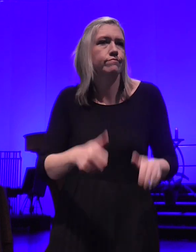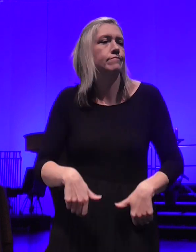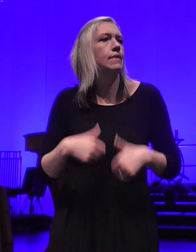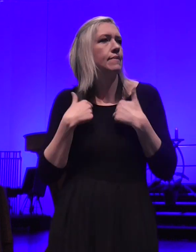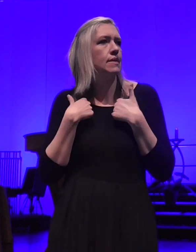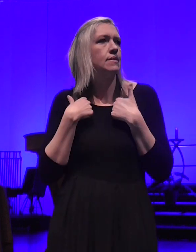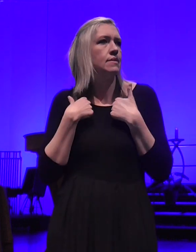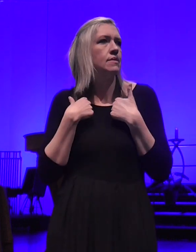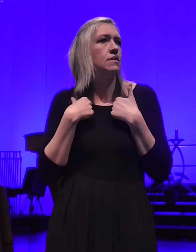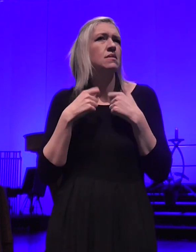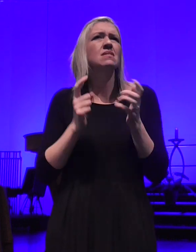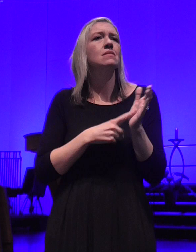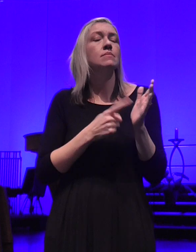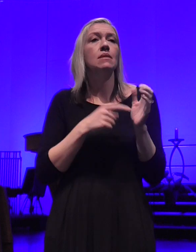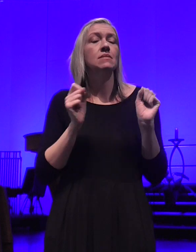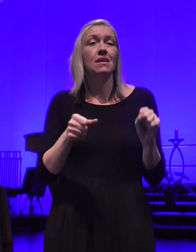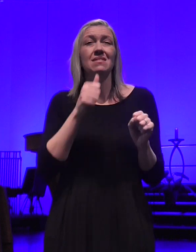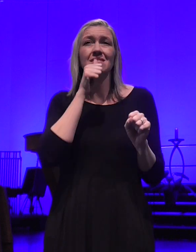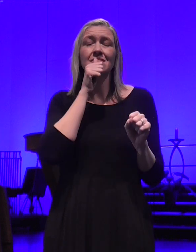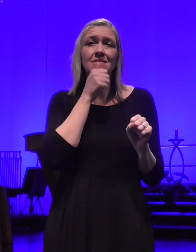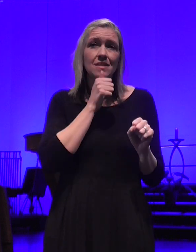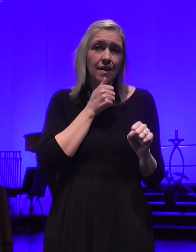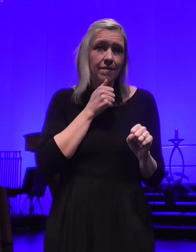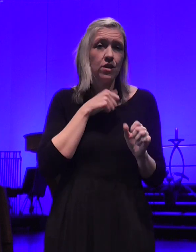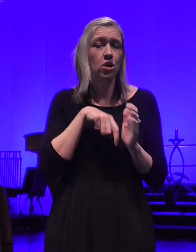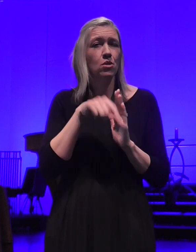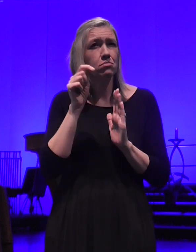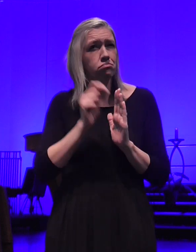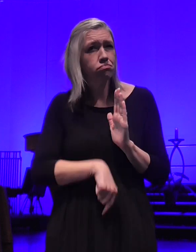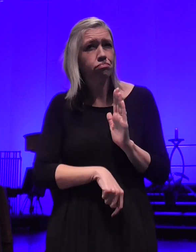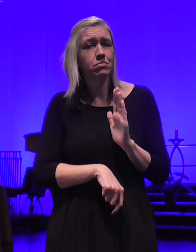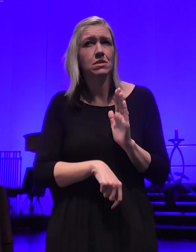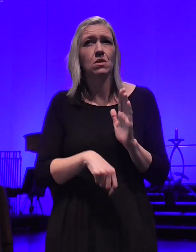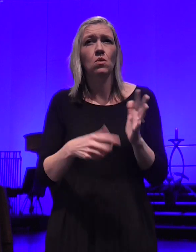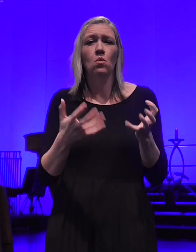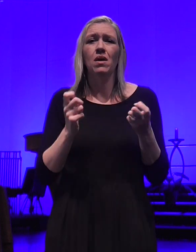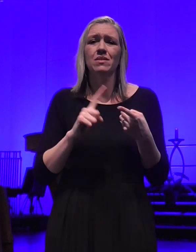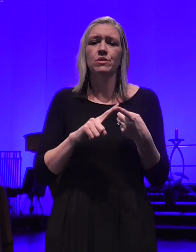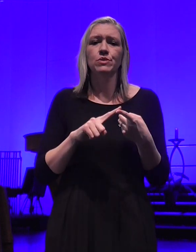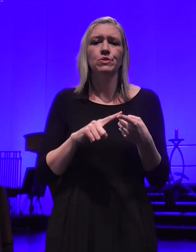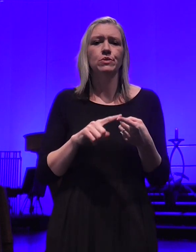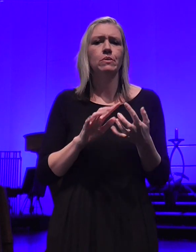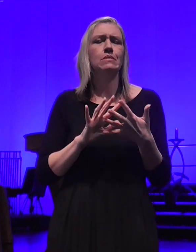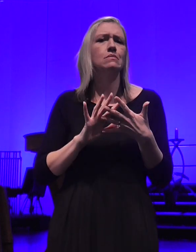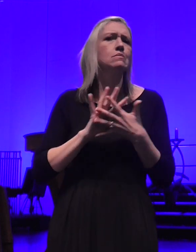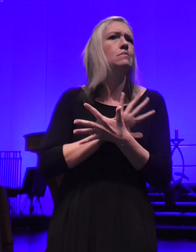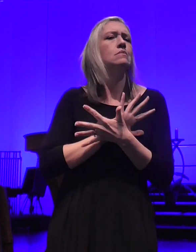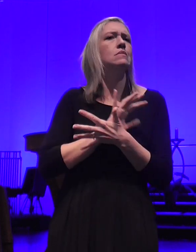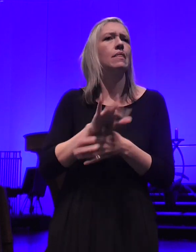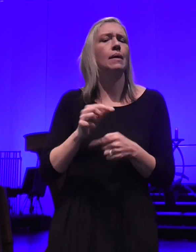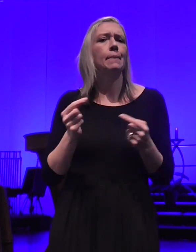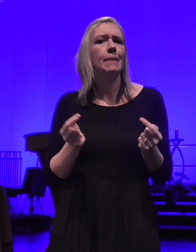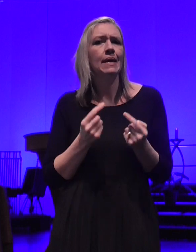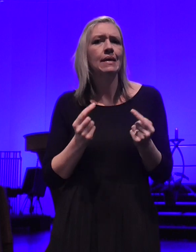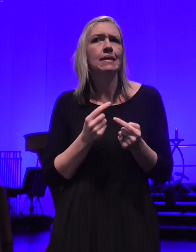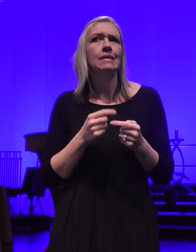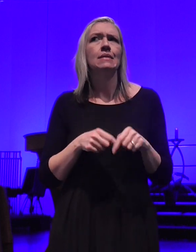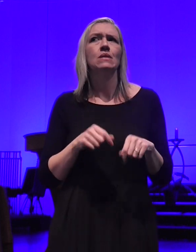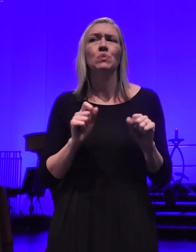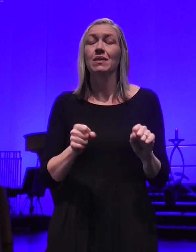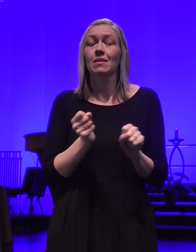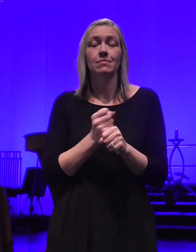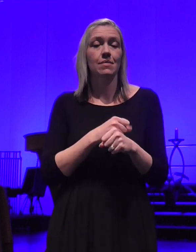That we at times can suffer so much and so seek to medicate or hide that pain that we can make